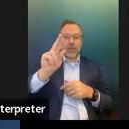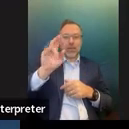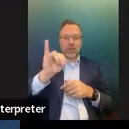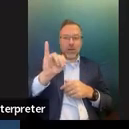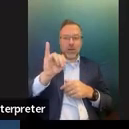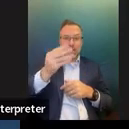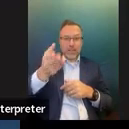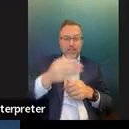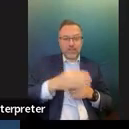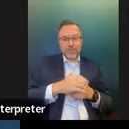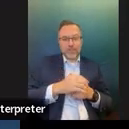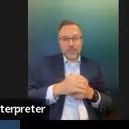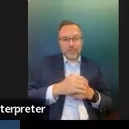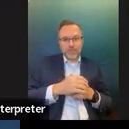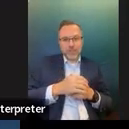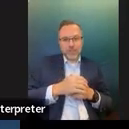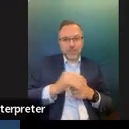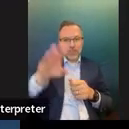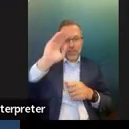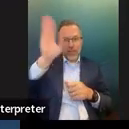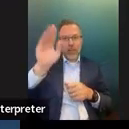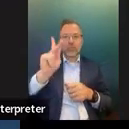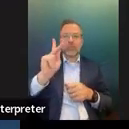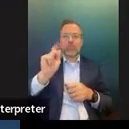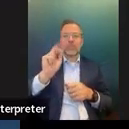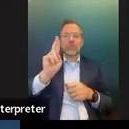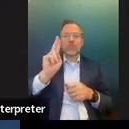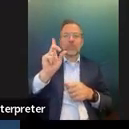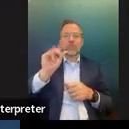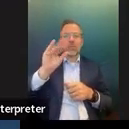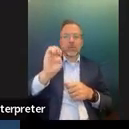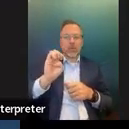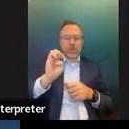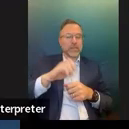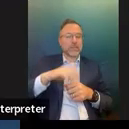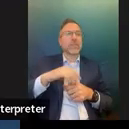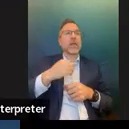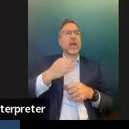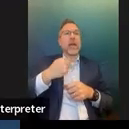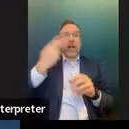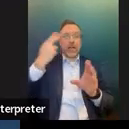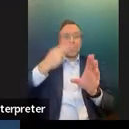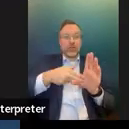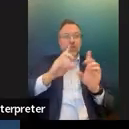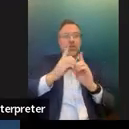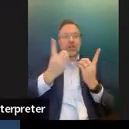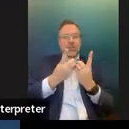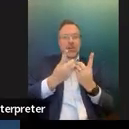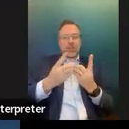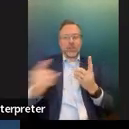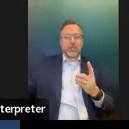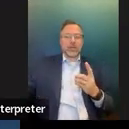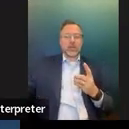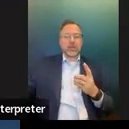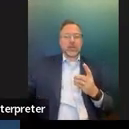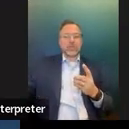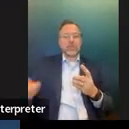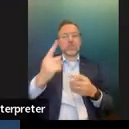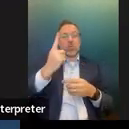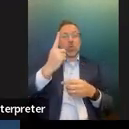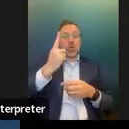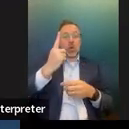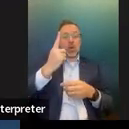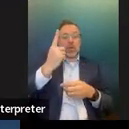us. Hi everyone, I'm Carly Thibodeau. I joined the department in this team just a year and a half